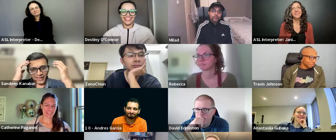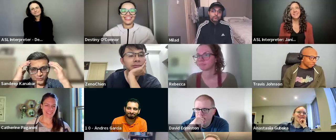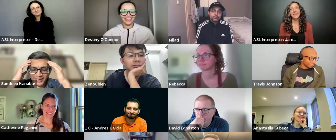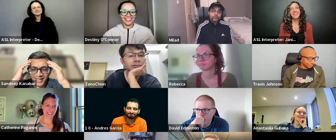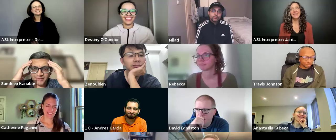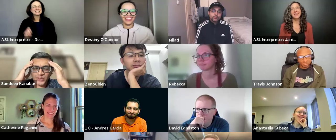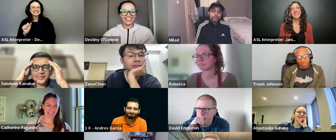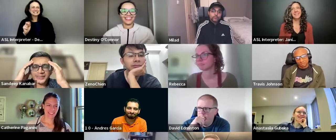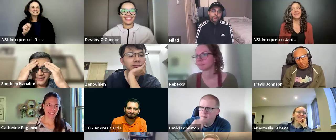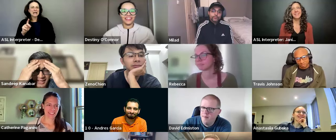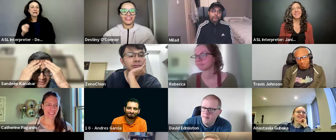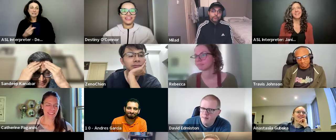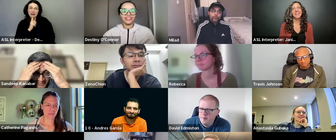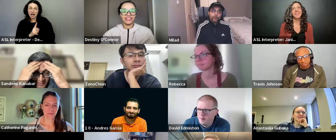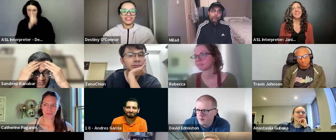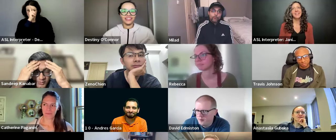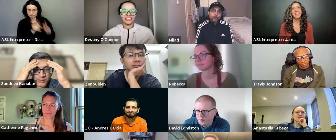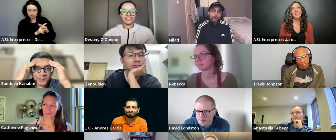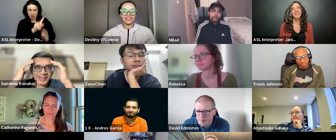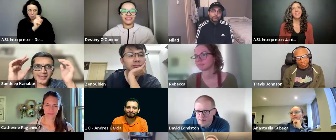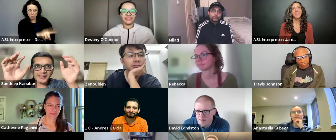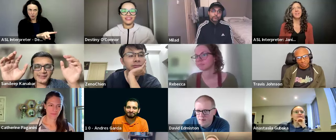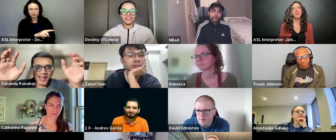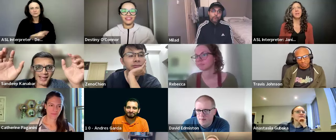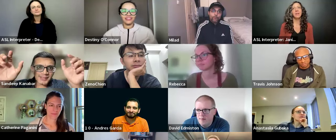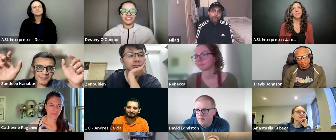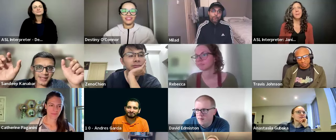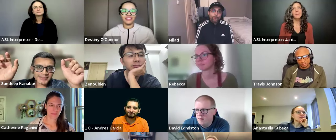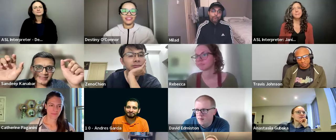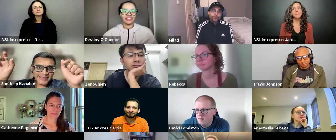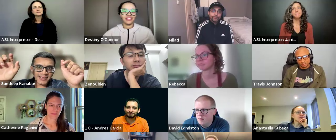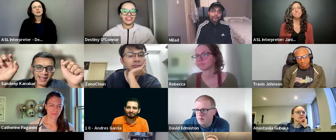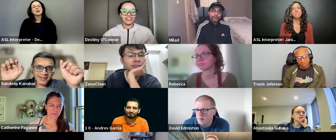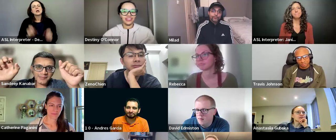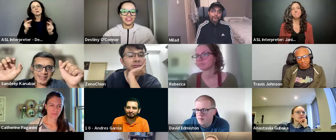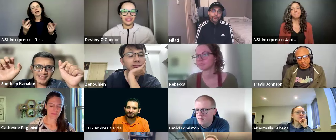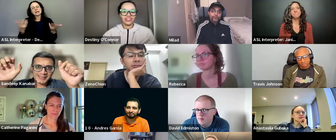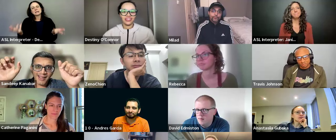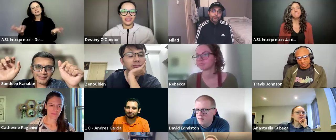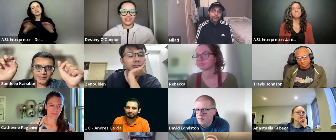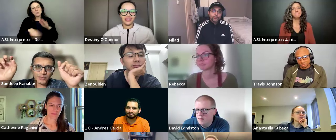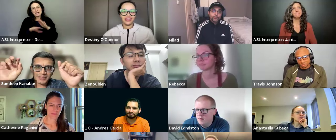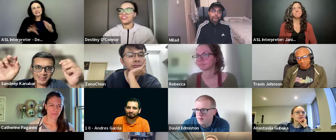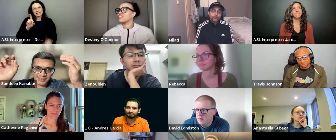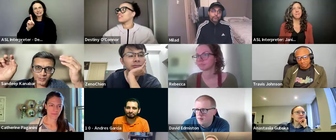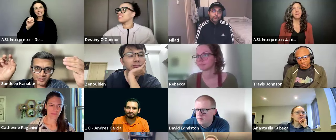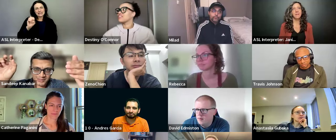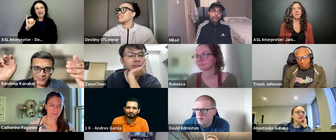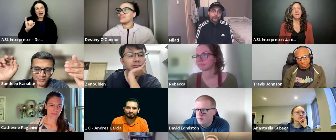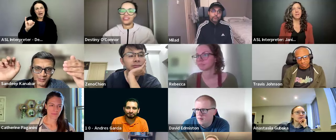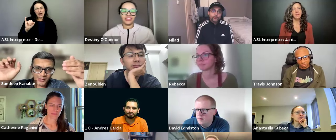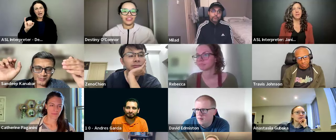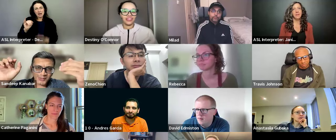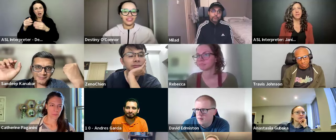But I actually have a question. Okay, so basically the idea behind the DEI hub is that it will be listed